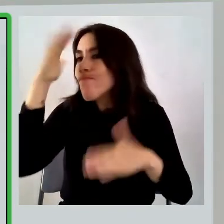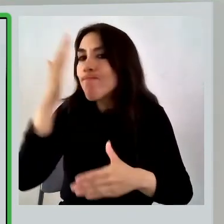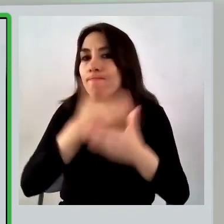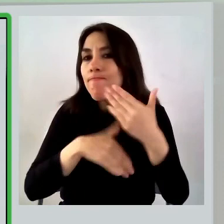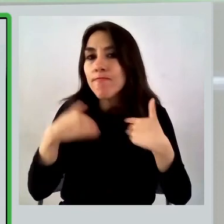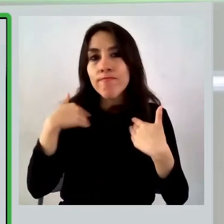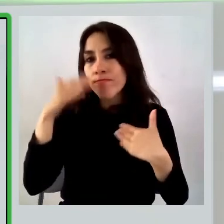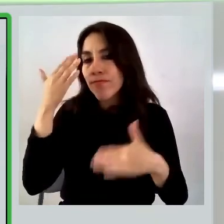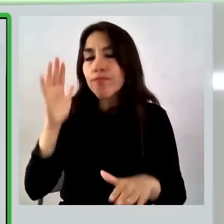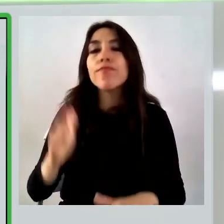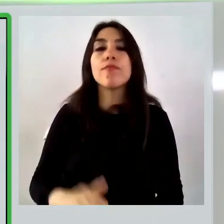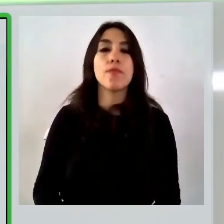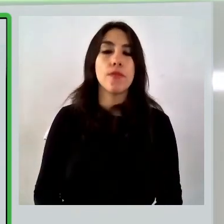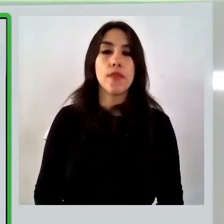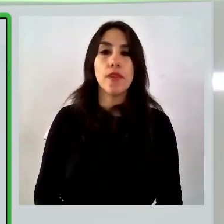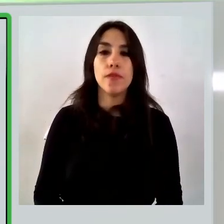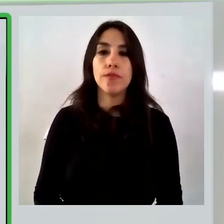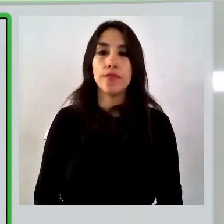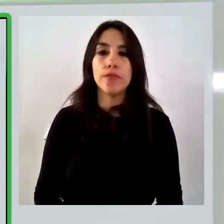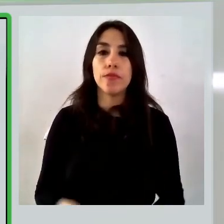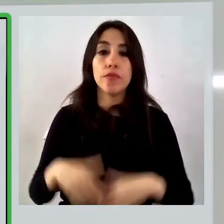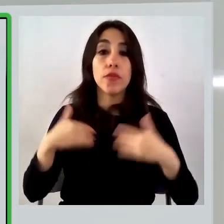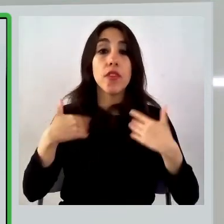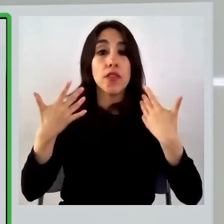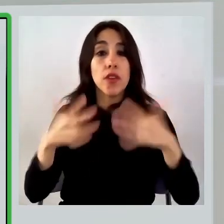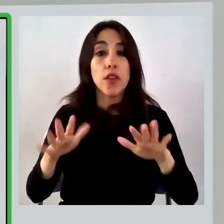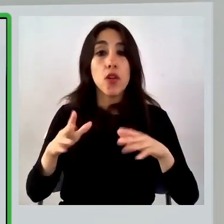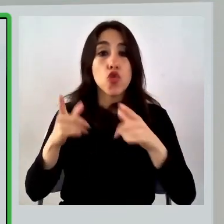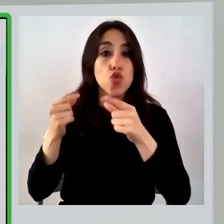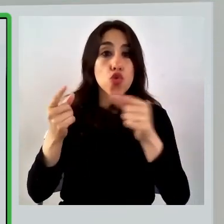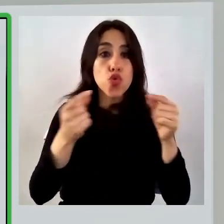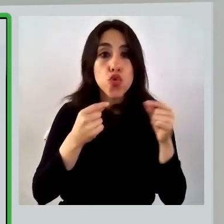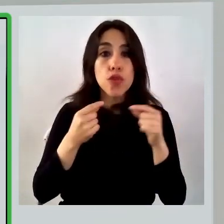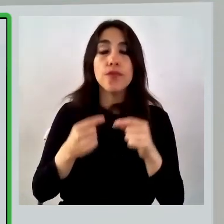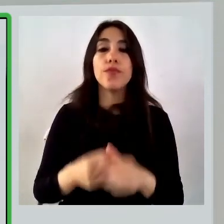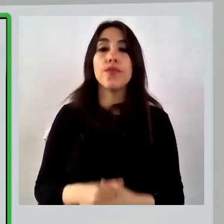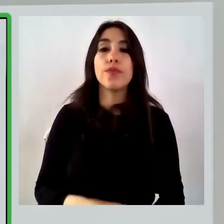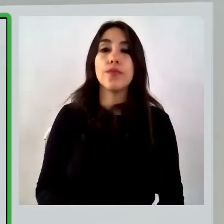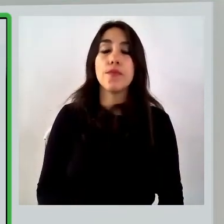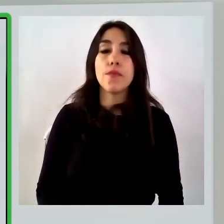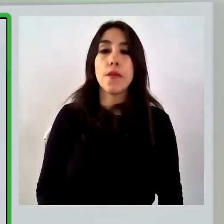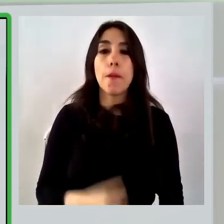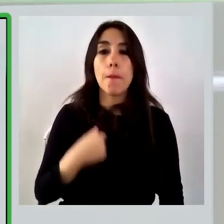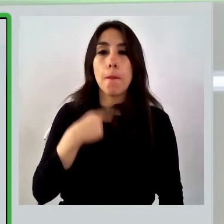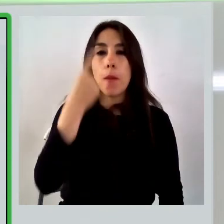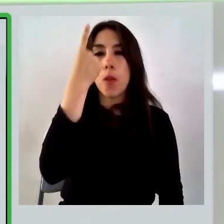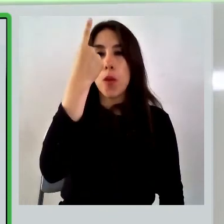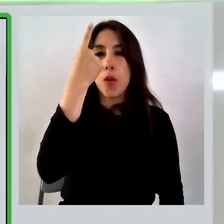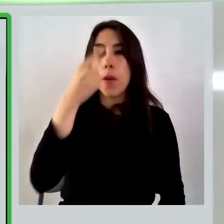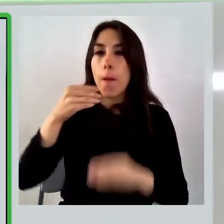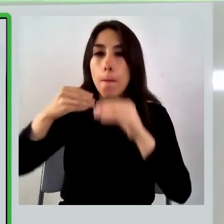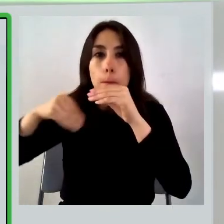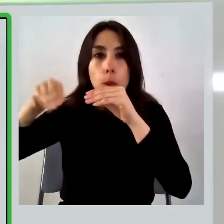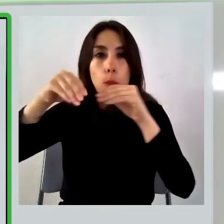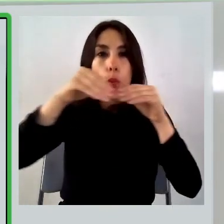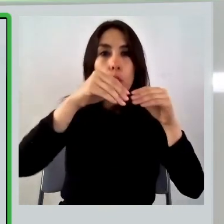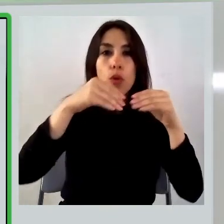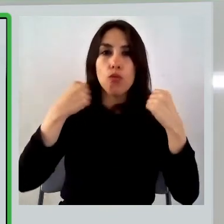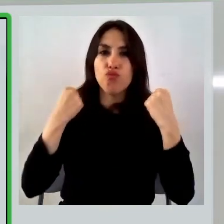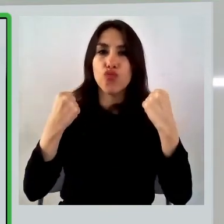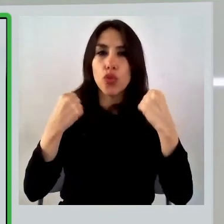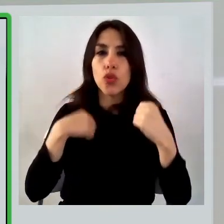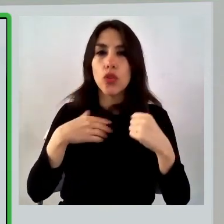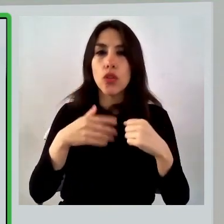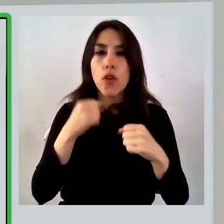the context on participation in the workforce, which is disproportionately low. It's estimated across